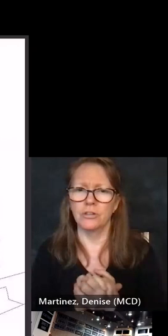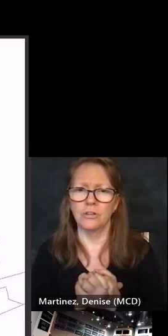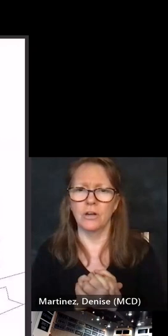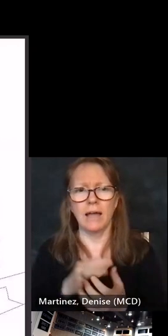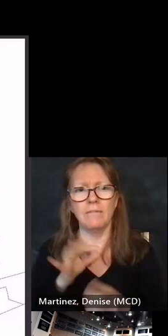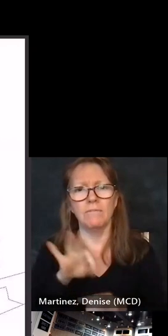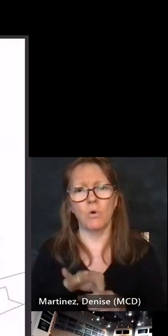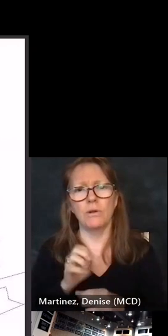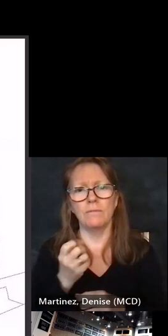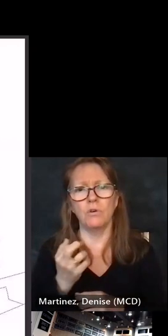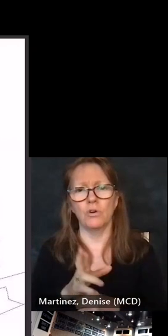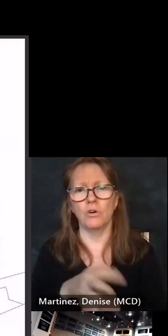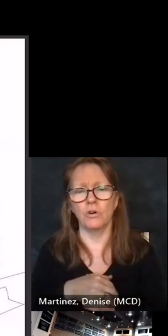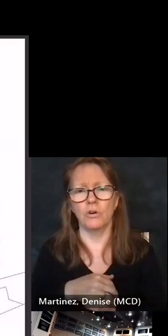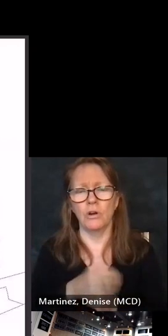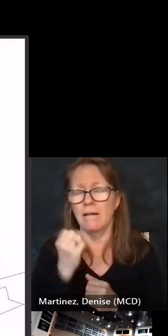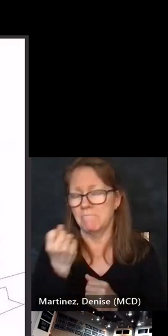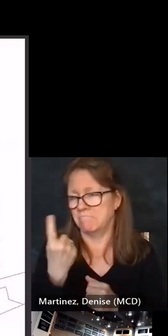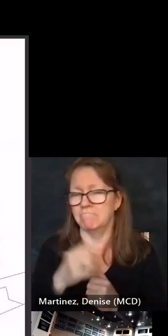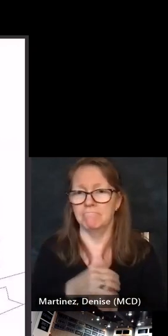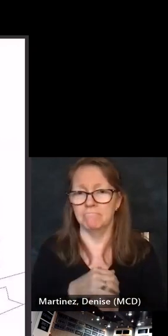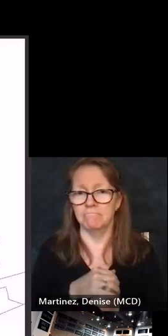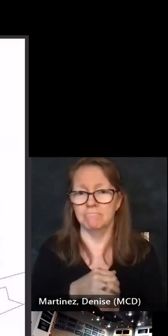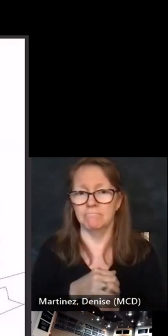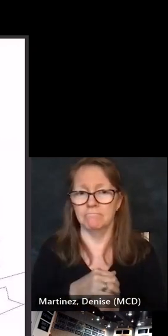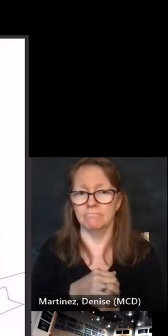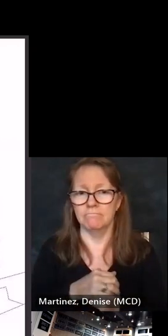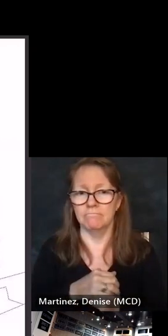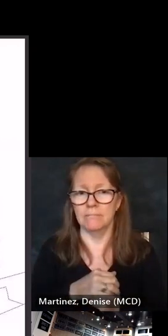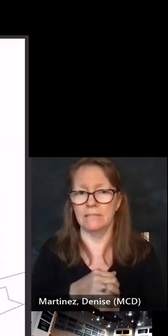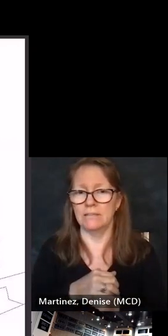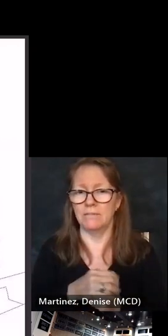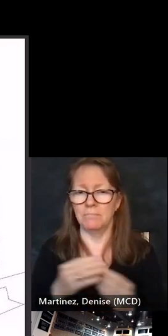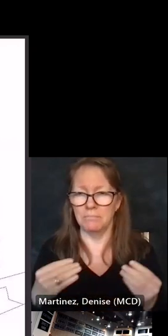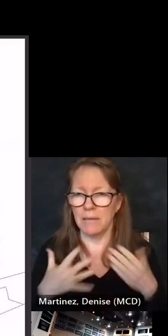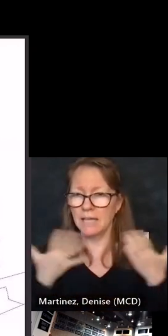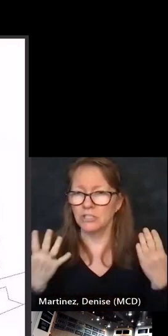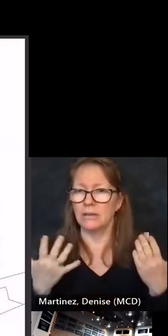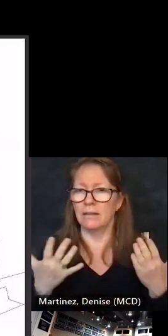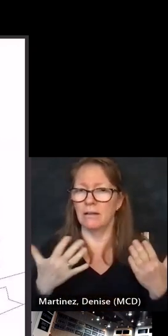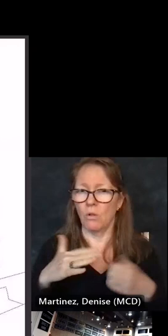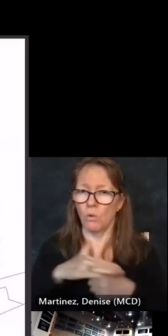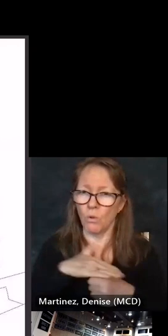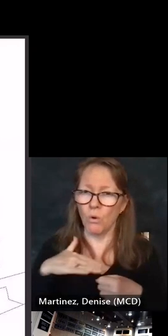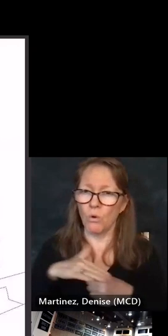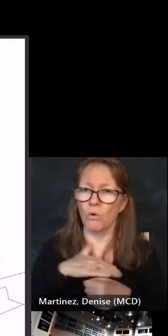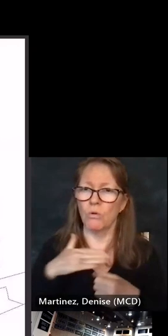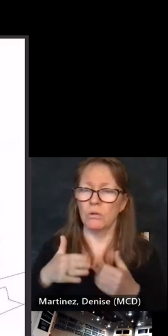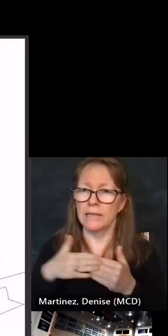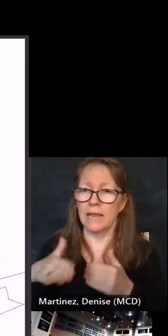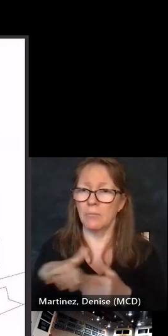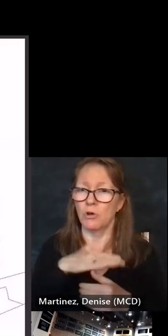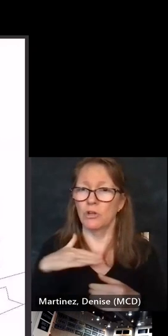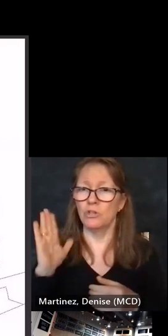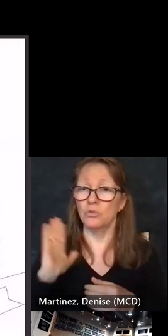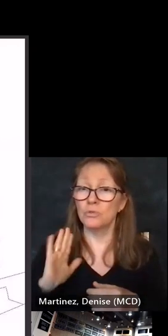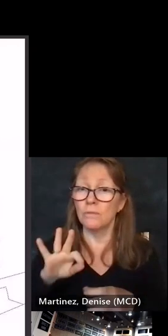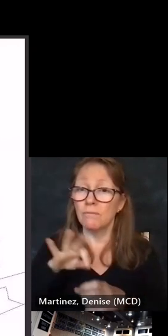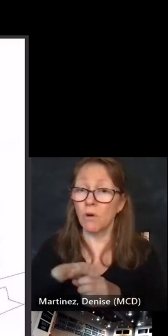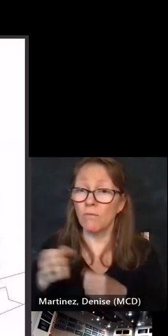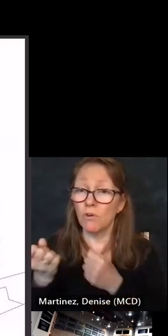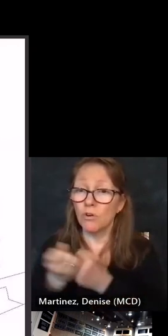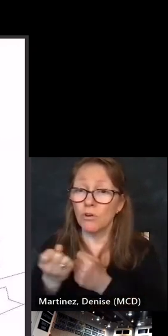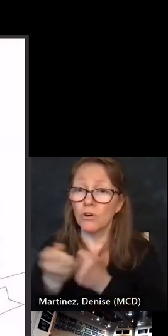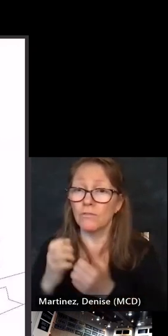I get that, but like, it's a very passionate local neighborhood that used to vote for her as city council. She should be